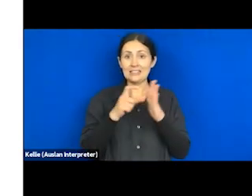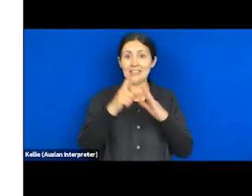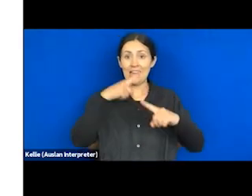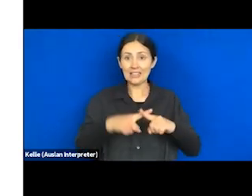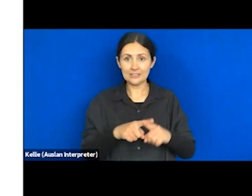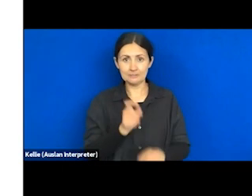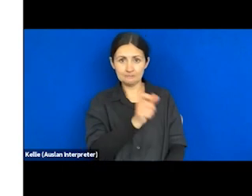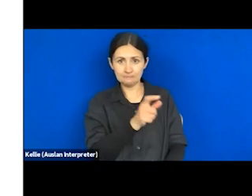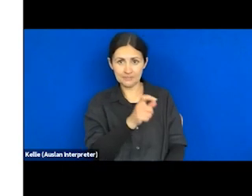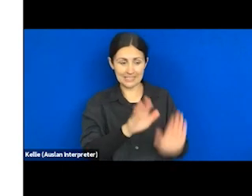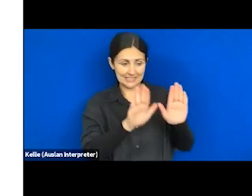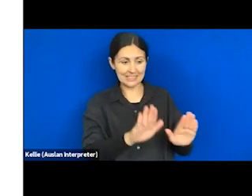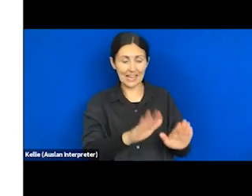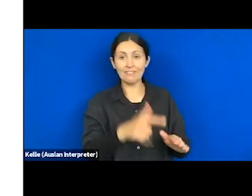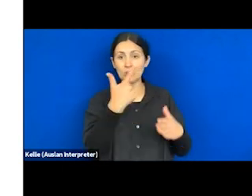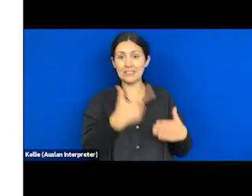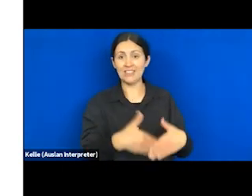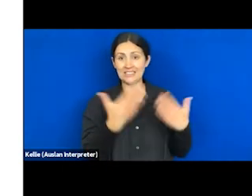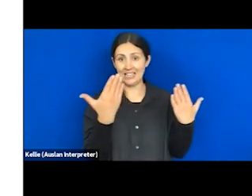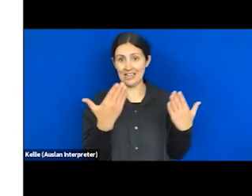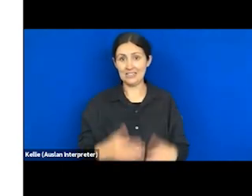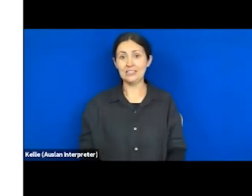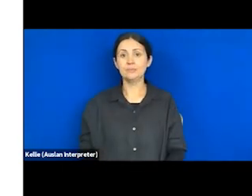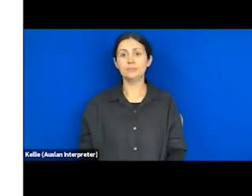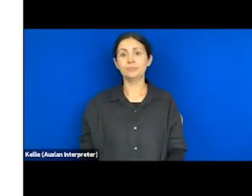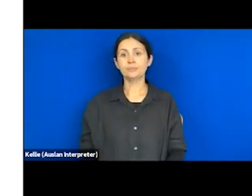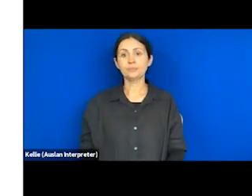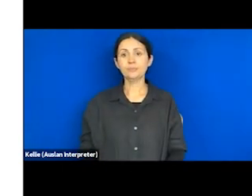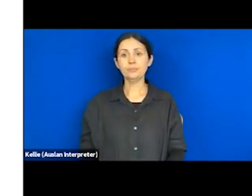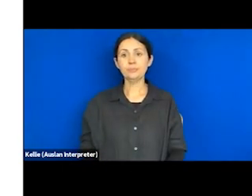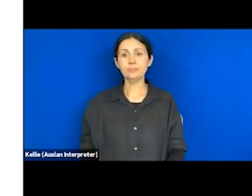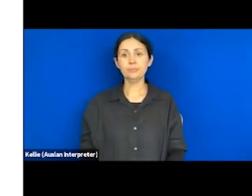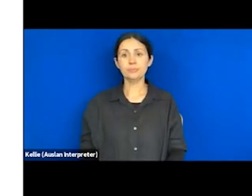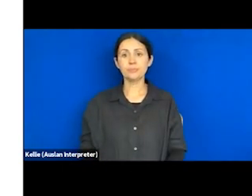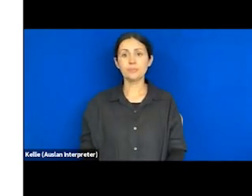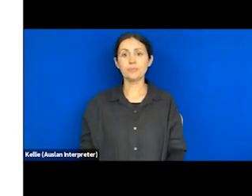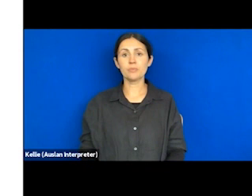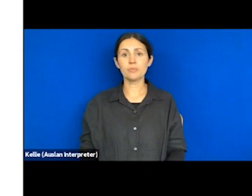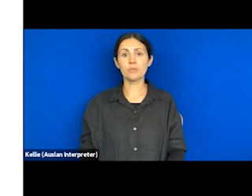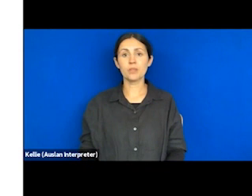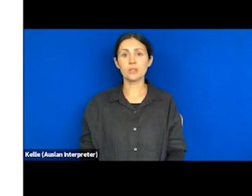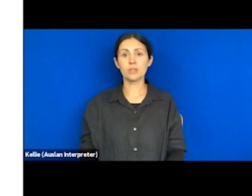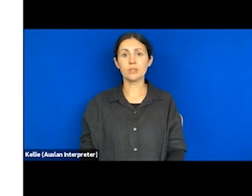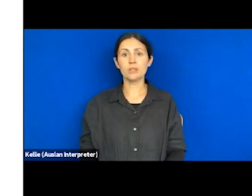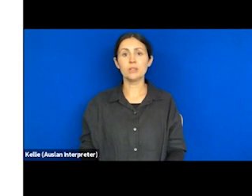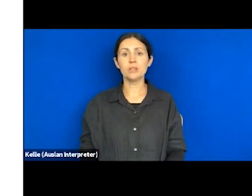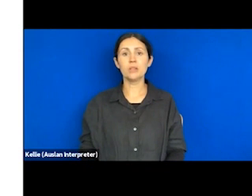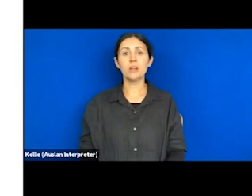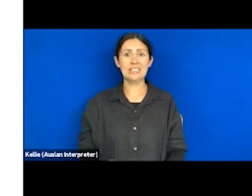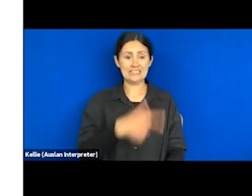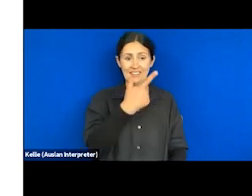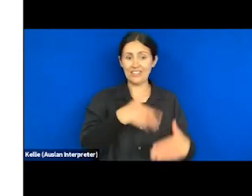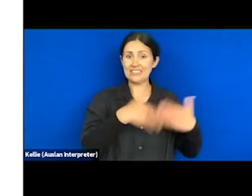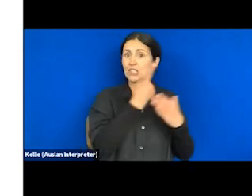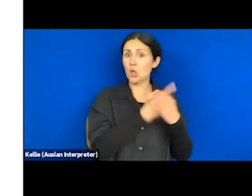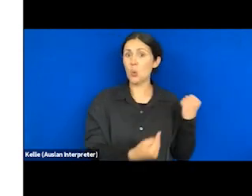in the unit for 7 days as an inpatient. While he was admitted for the trial, a long-term publicly funded